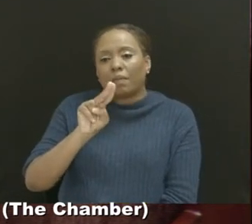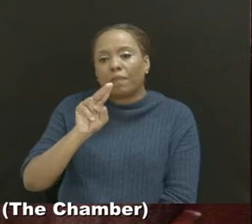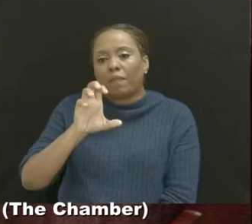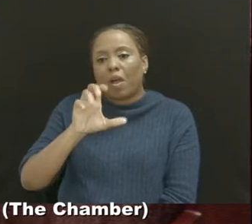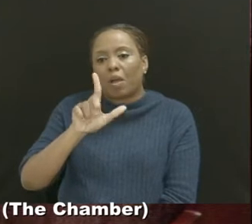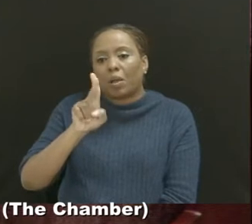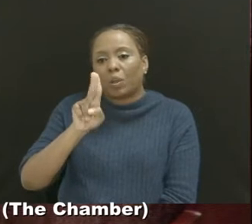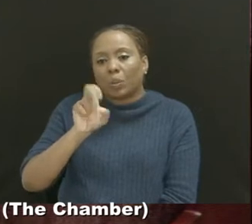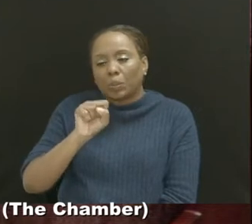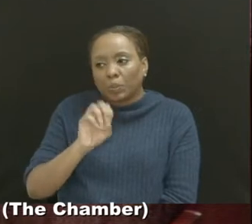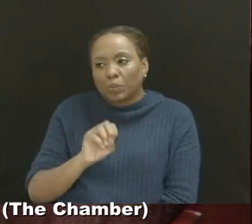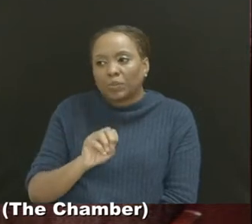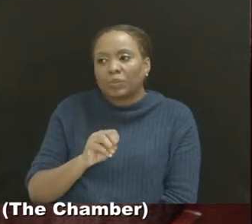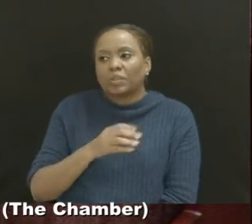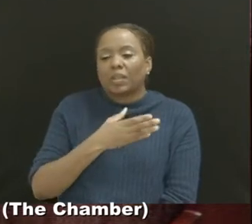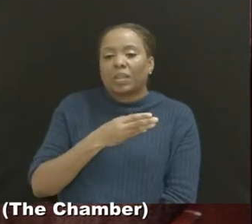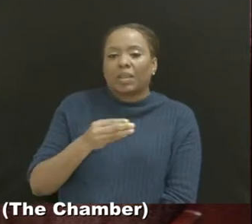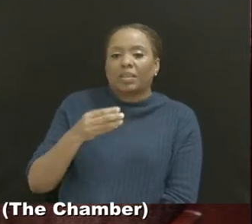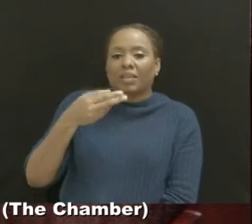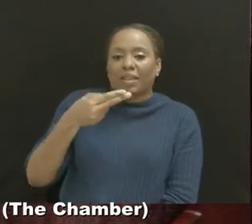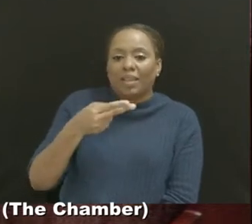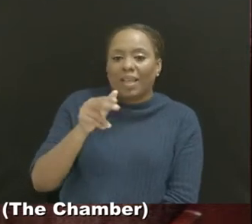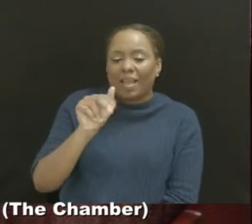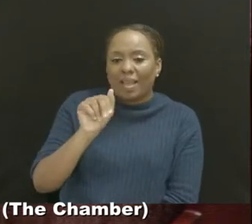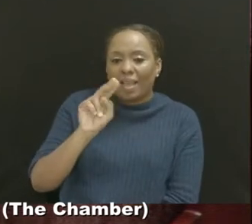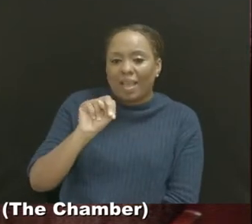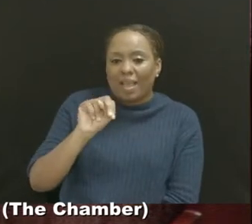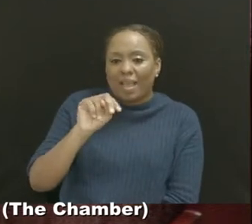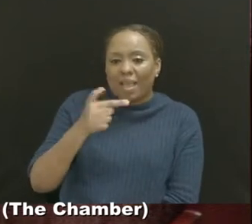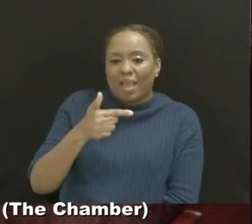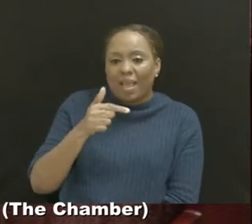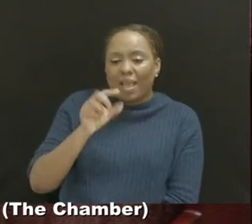and for Hangman's Hill. And the Honorable Minister for St.